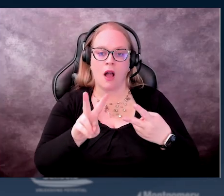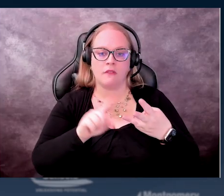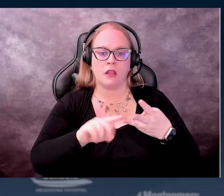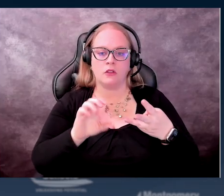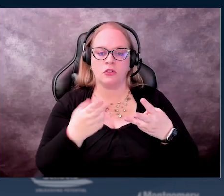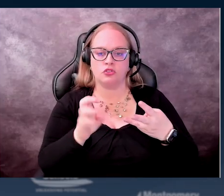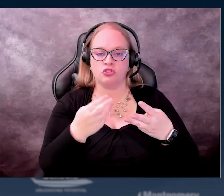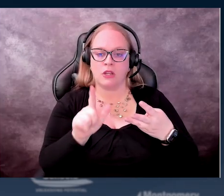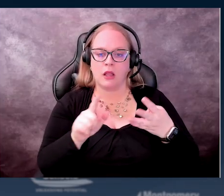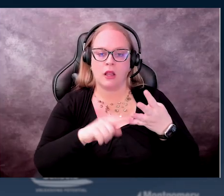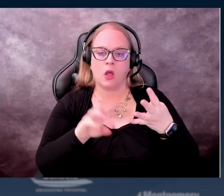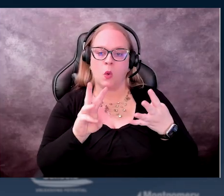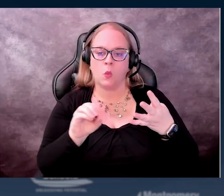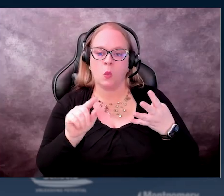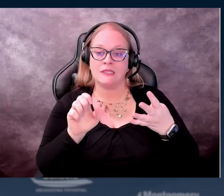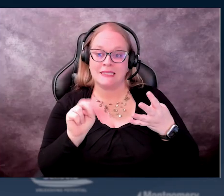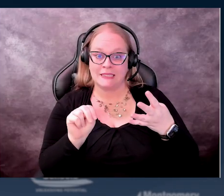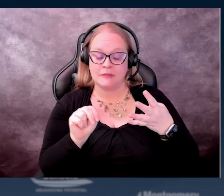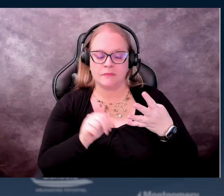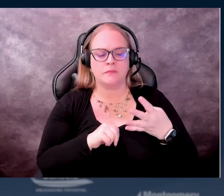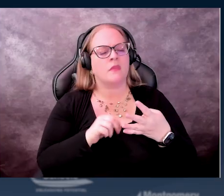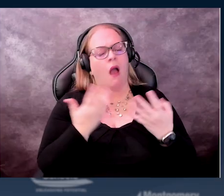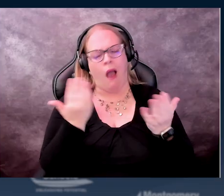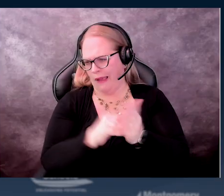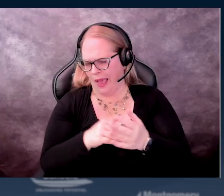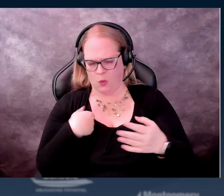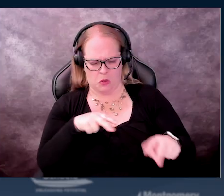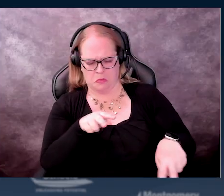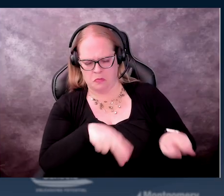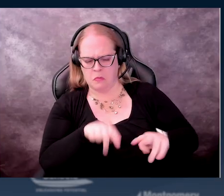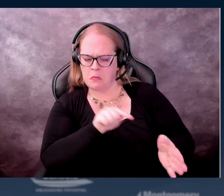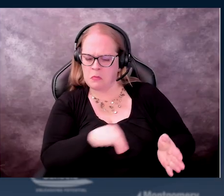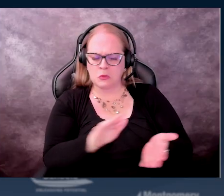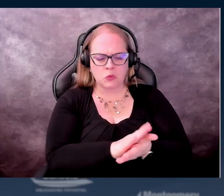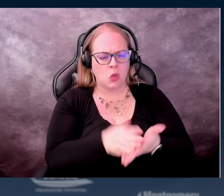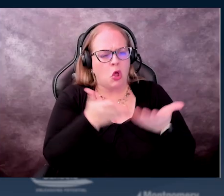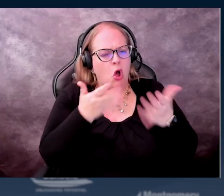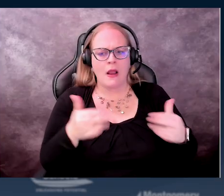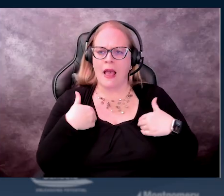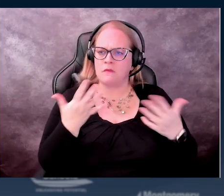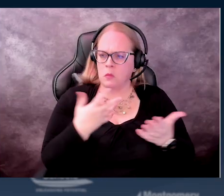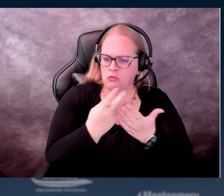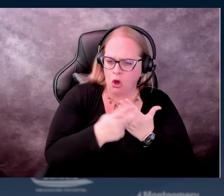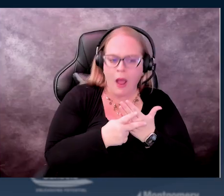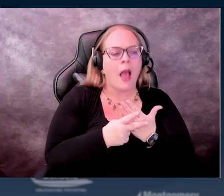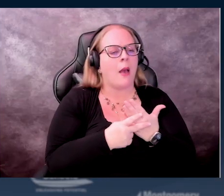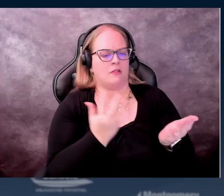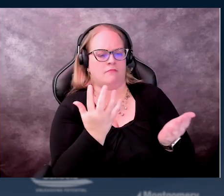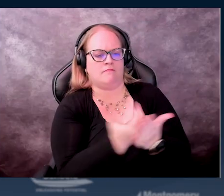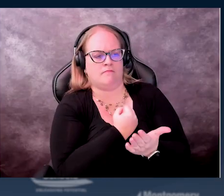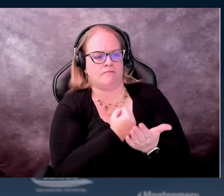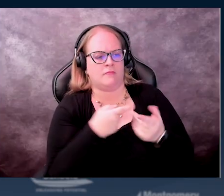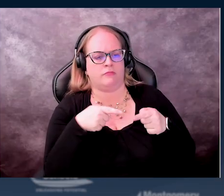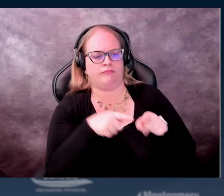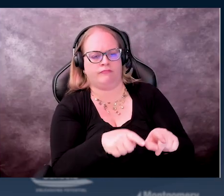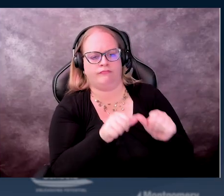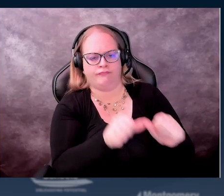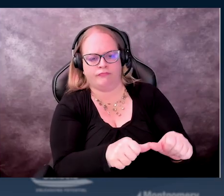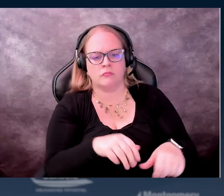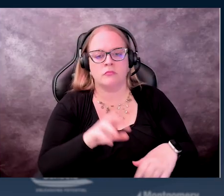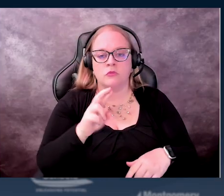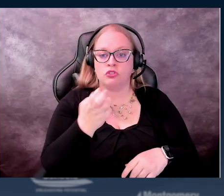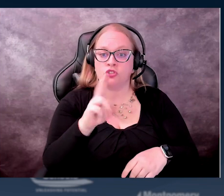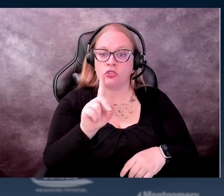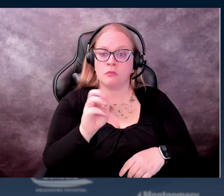capitalizing on the assets that are already established at the school, Richard Montgomery, right now is known as the Countywide IB, will be